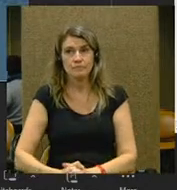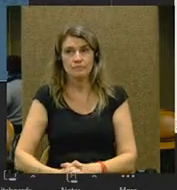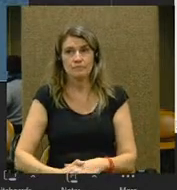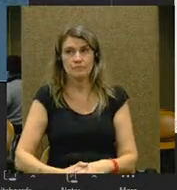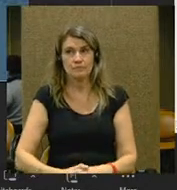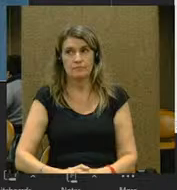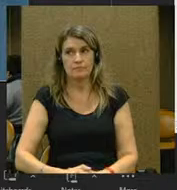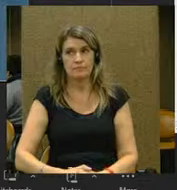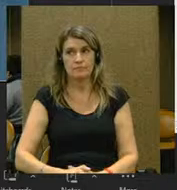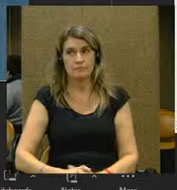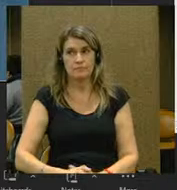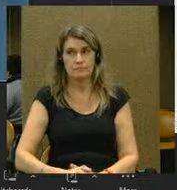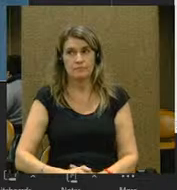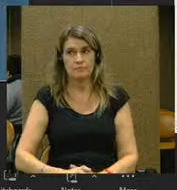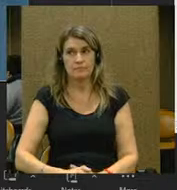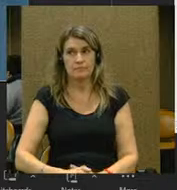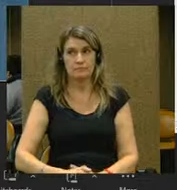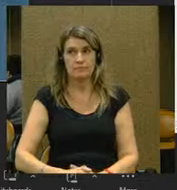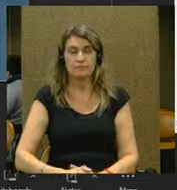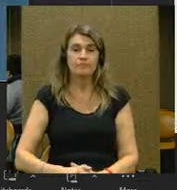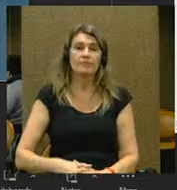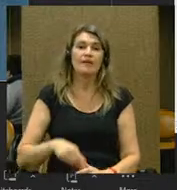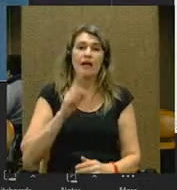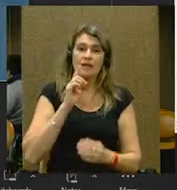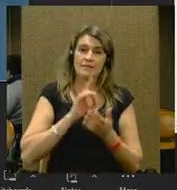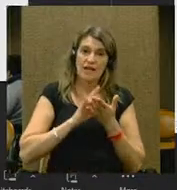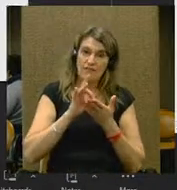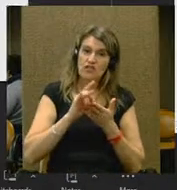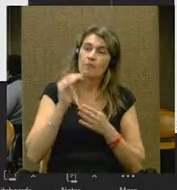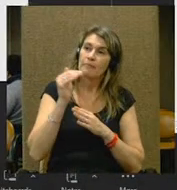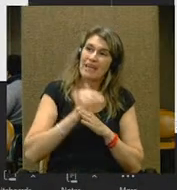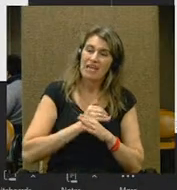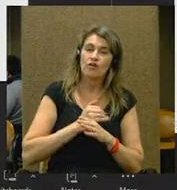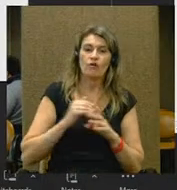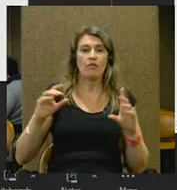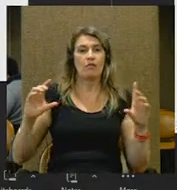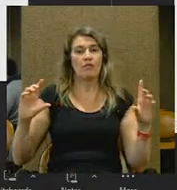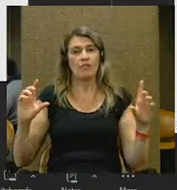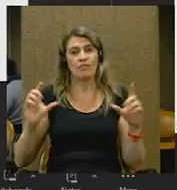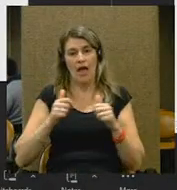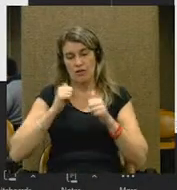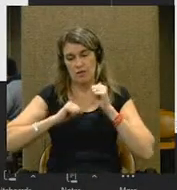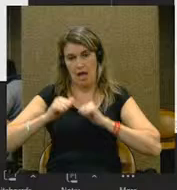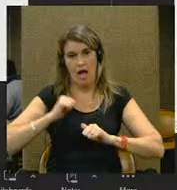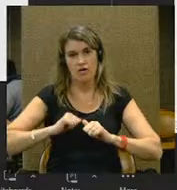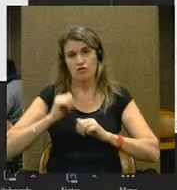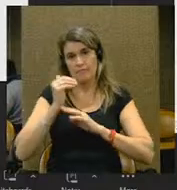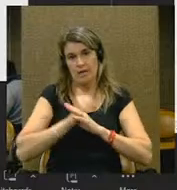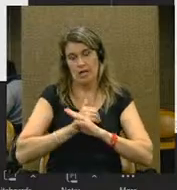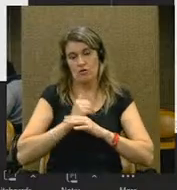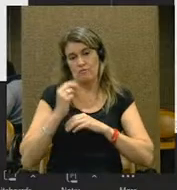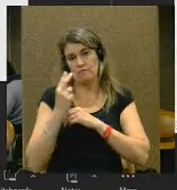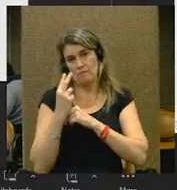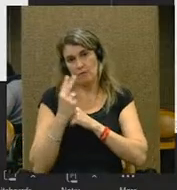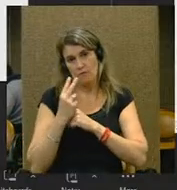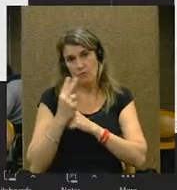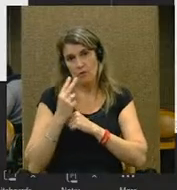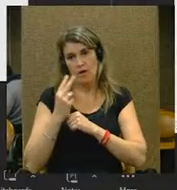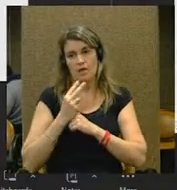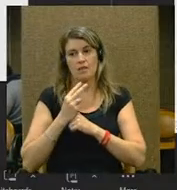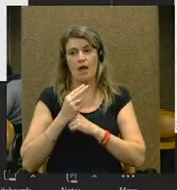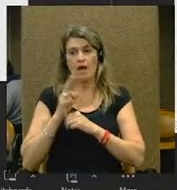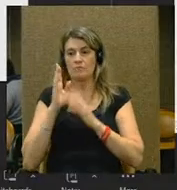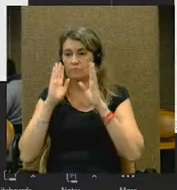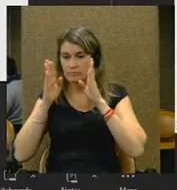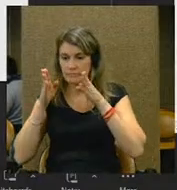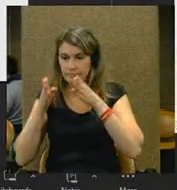our harm reduction services, another package of interventions, as I mentioned. Overdose